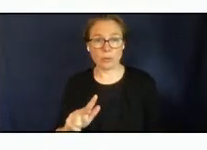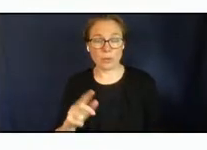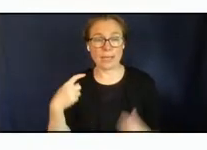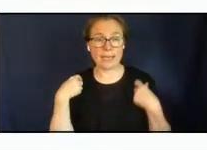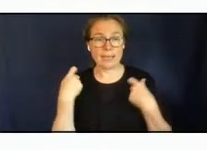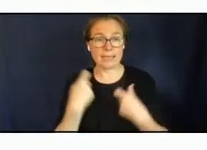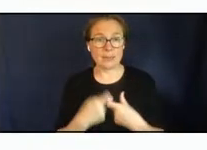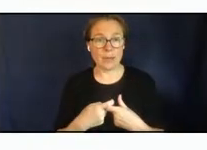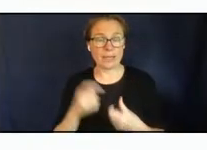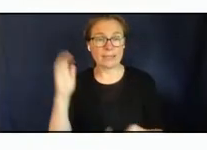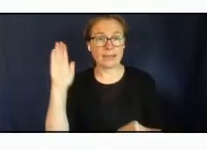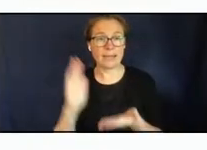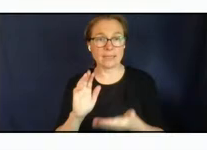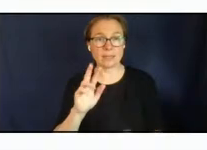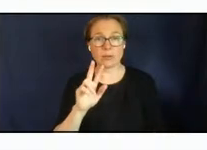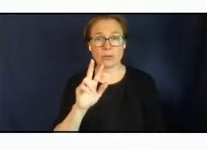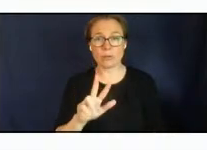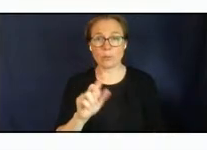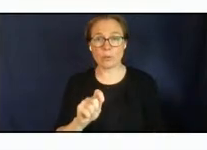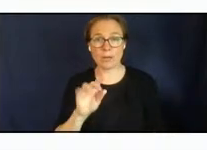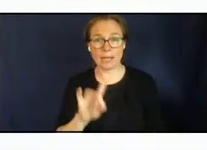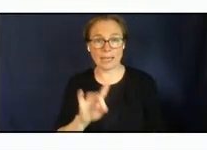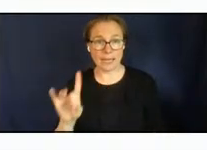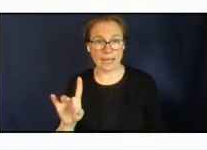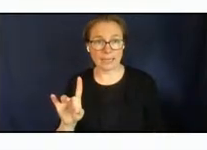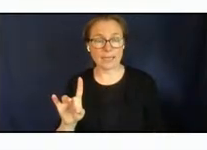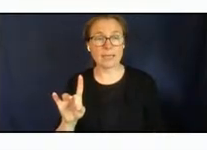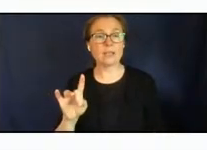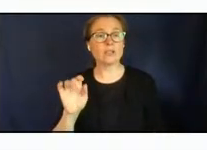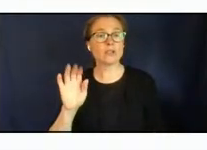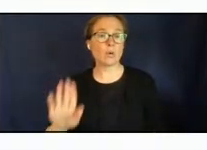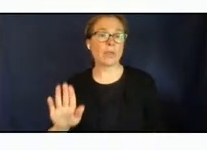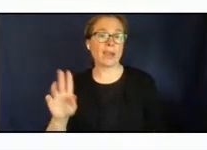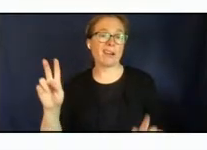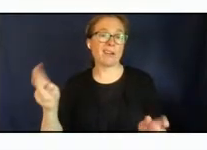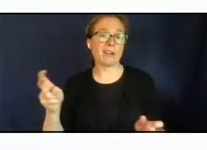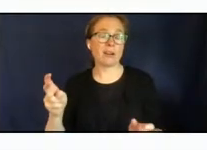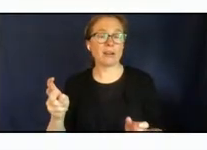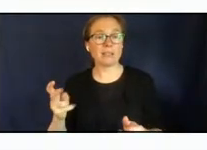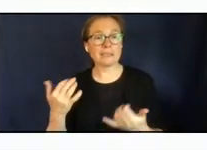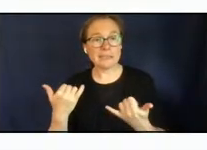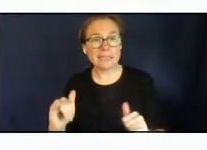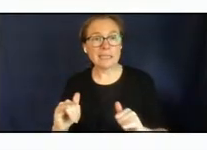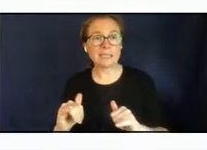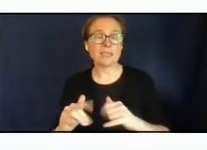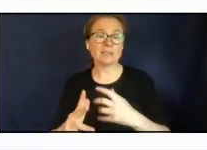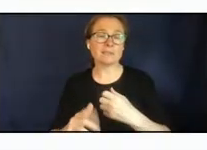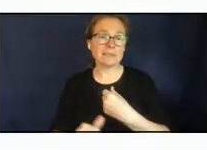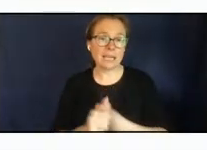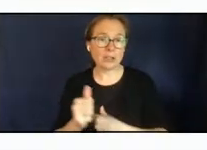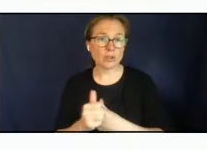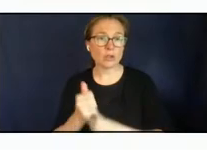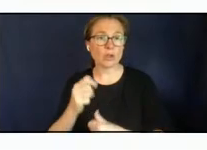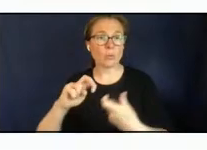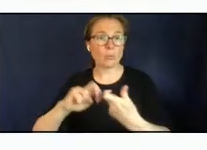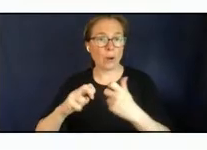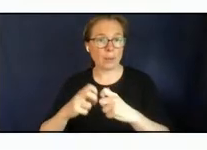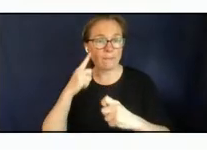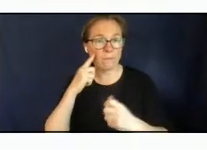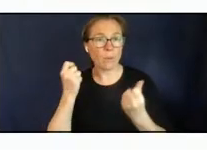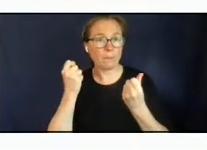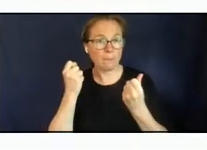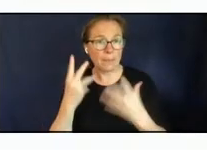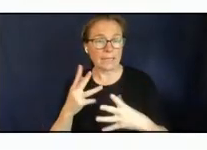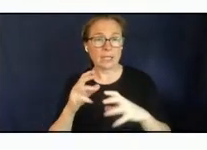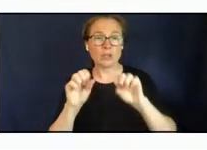years. So the house is still on fire for many. The complex history of medical mistreatment, structural racism, and